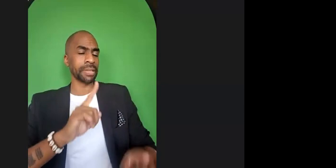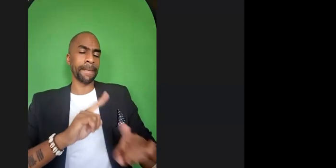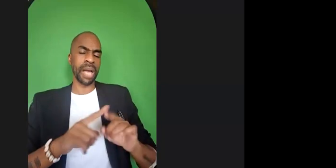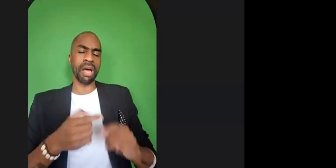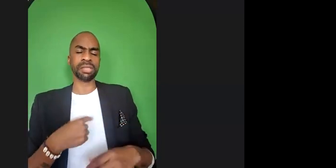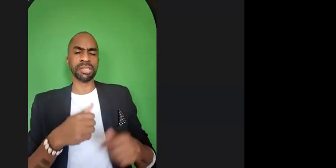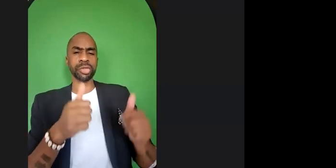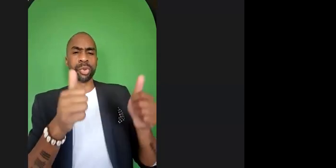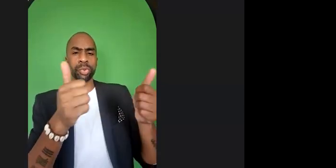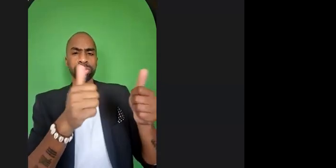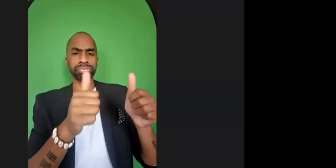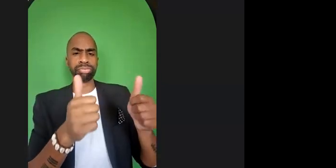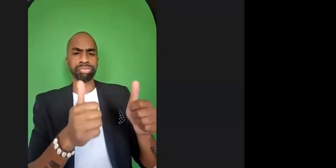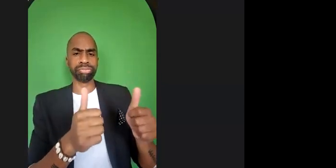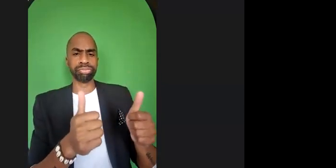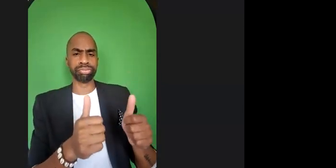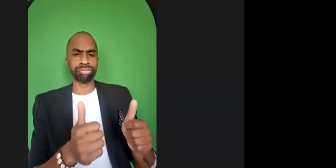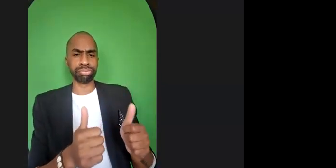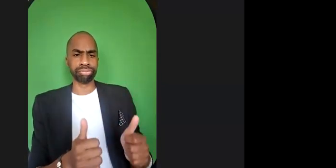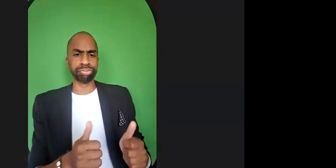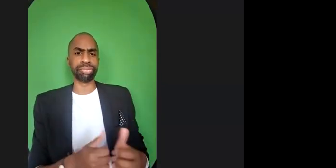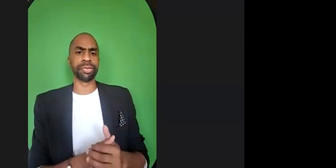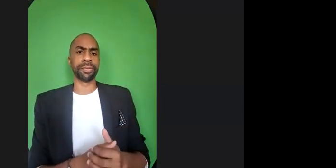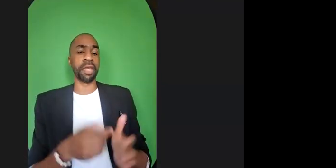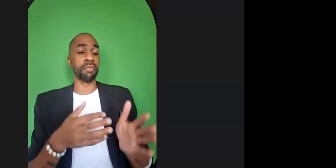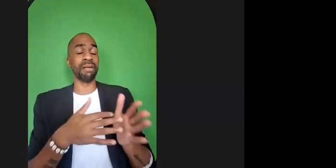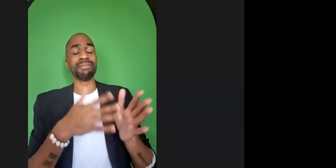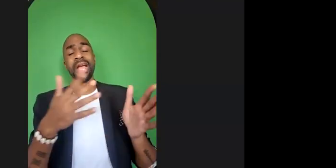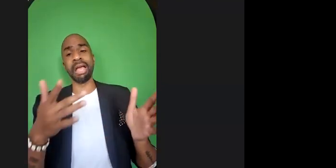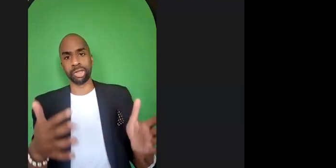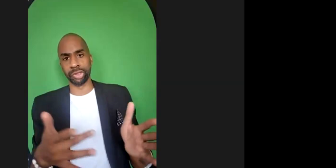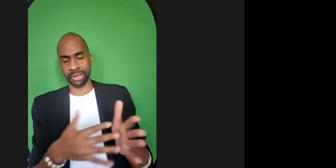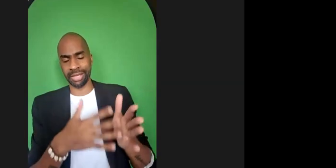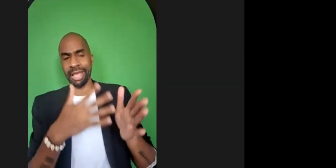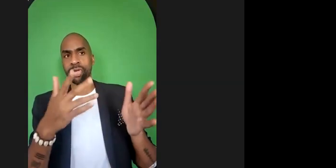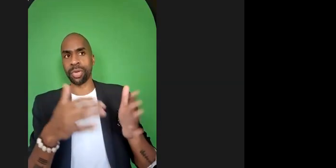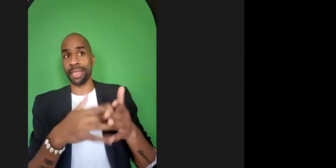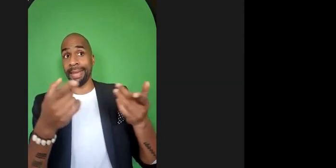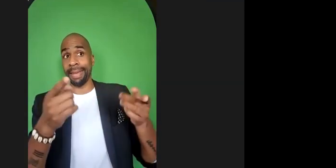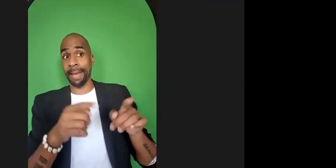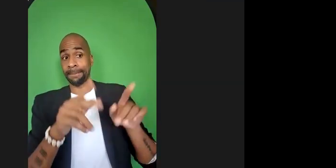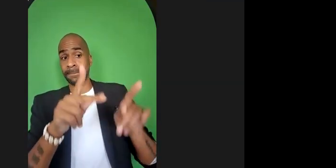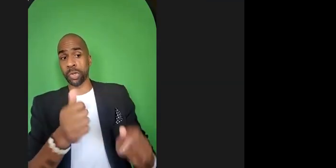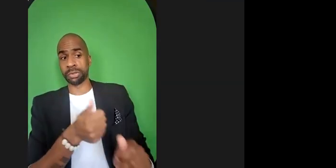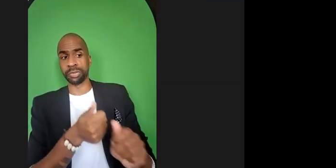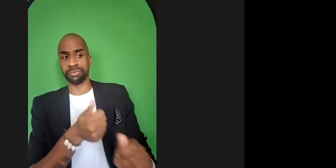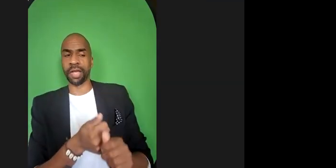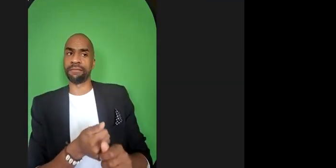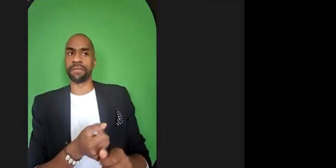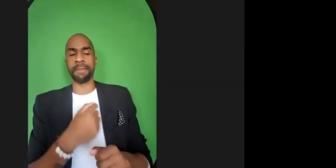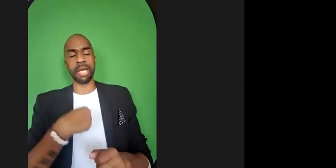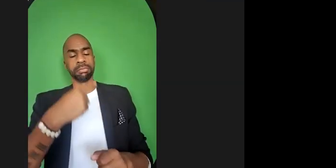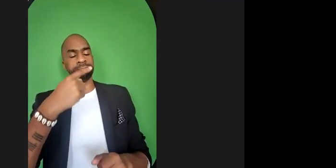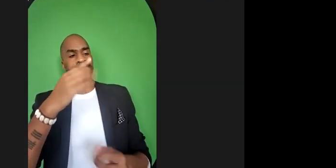Less often, but occasionally people make a more you know, dramatic or choice